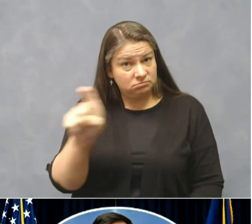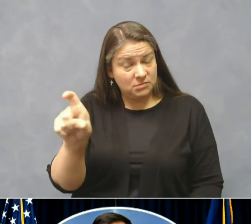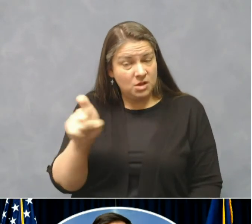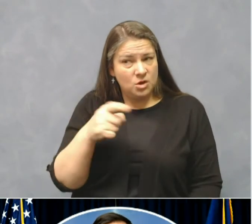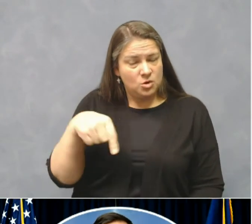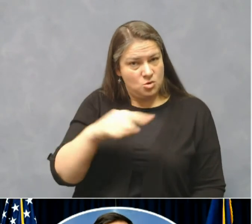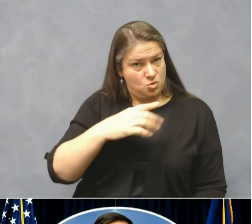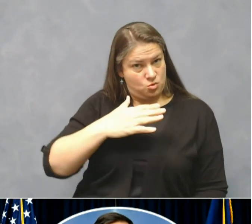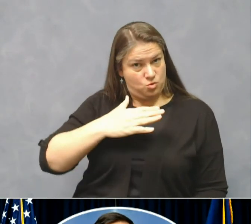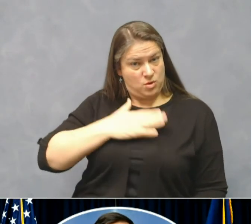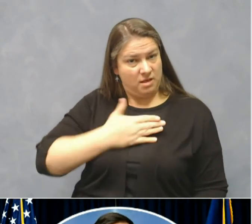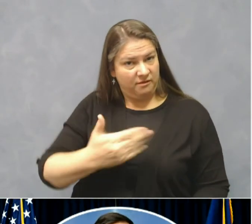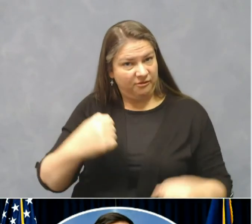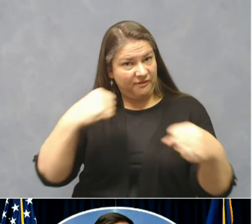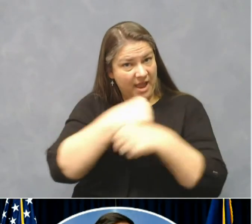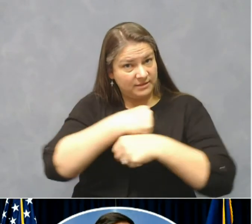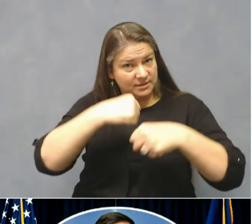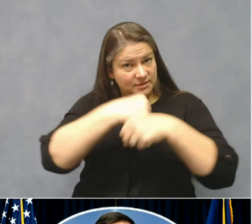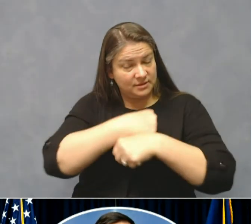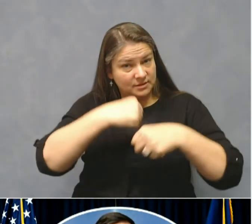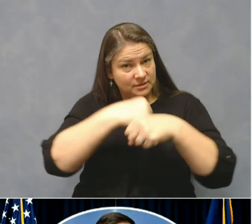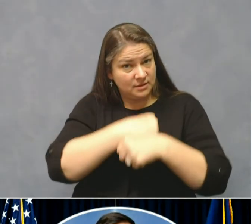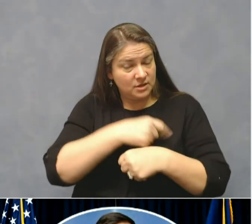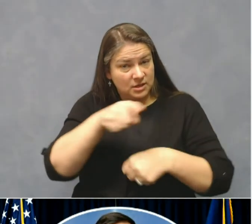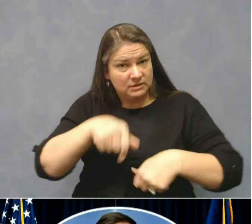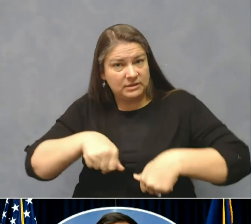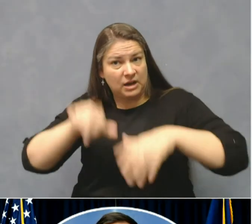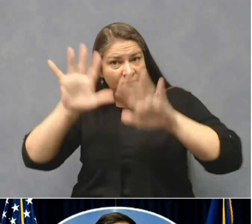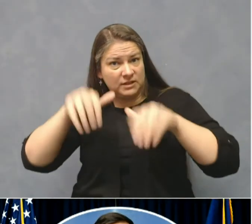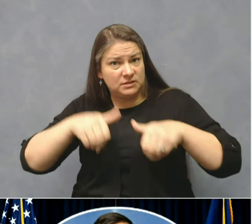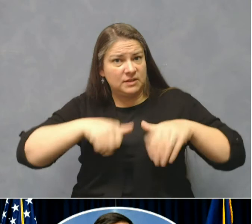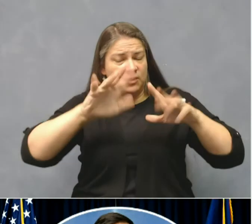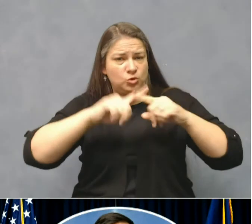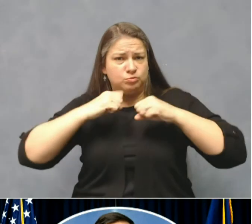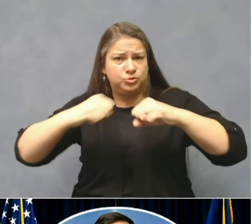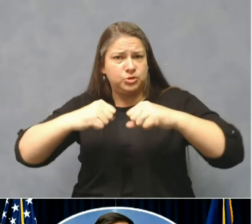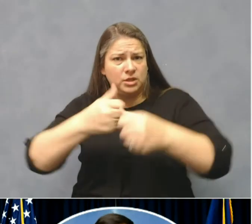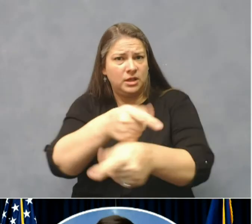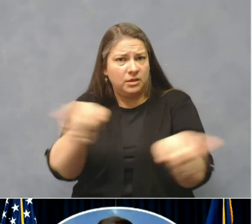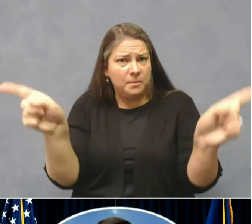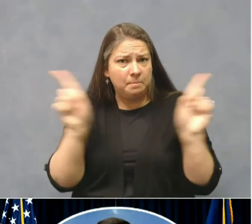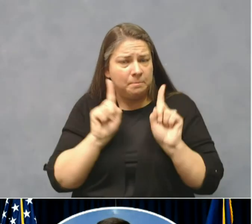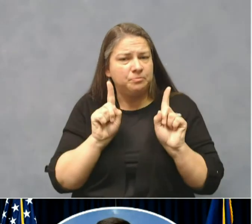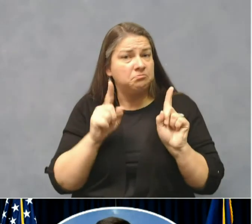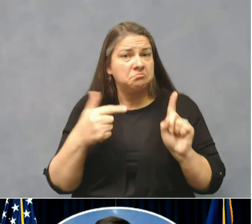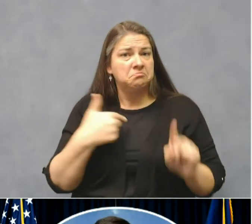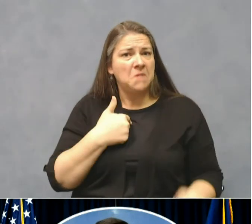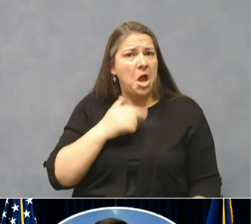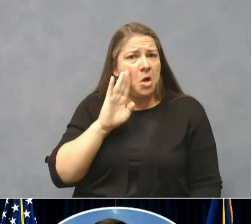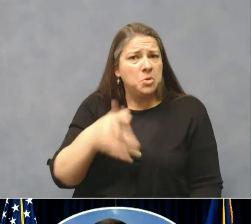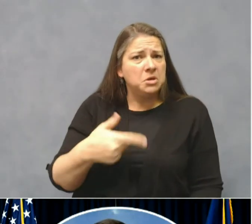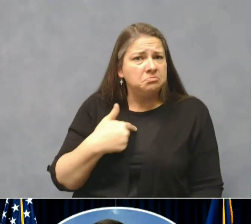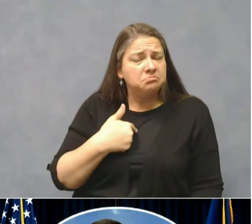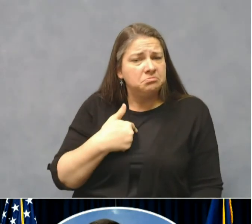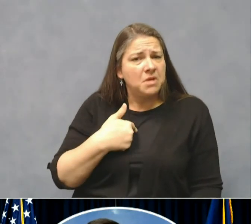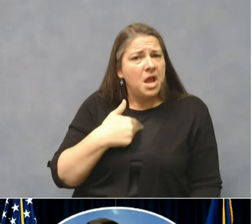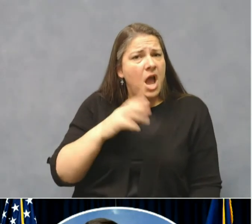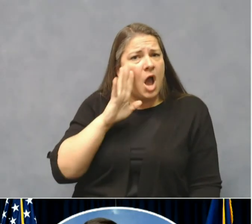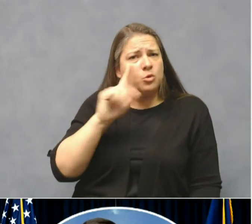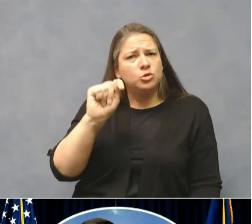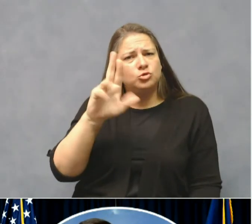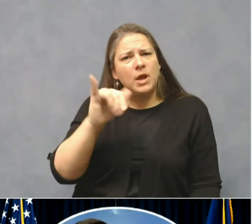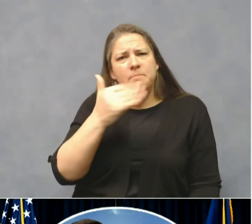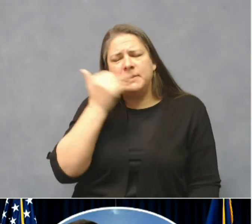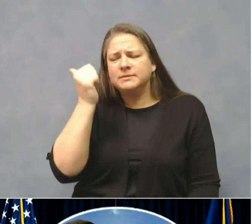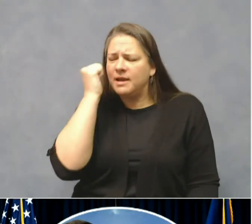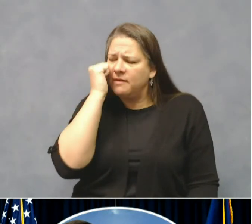to fight this virus and to sacrifice for one another. And I'm certainly going to try my very best each and every